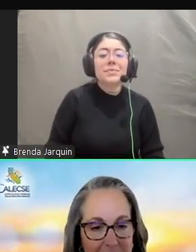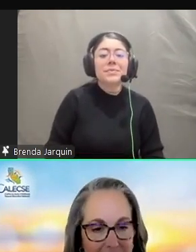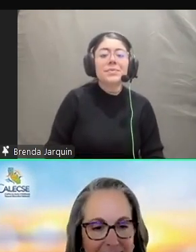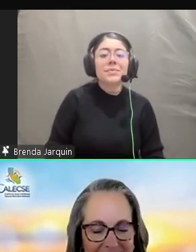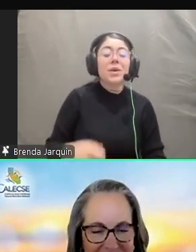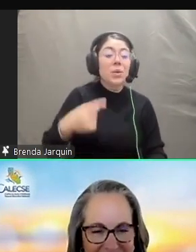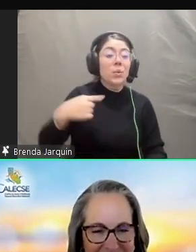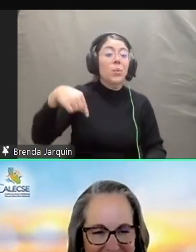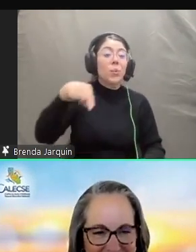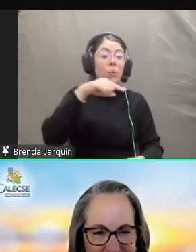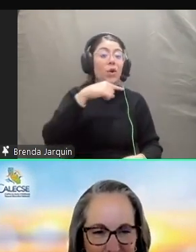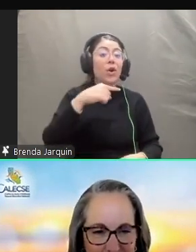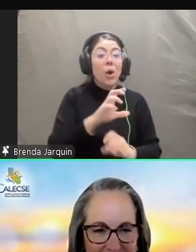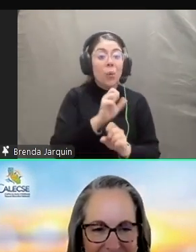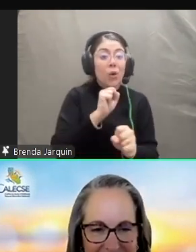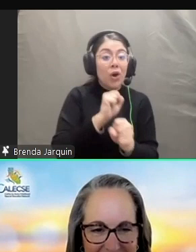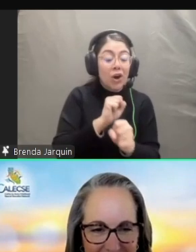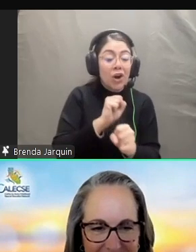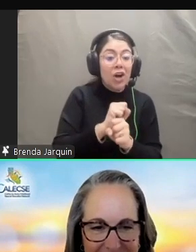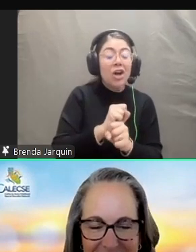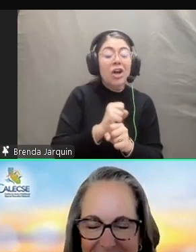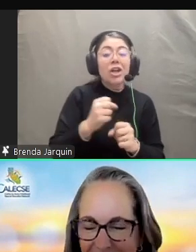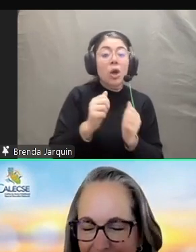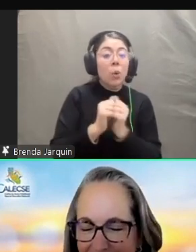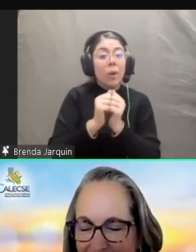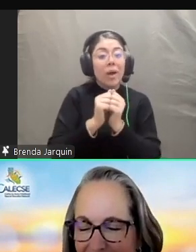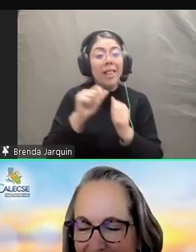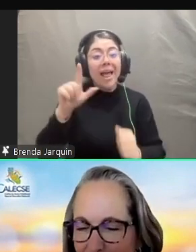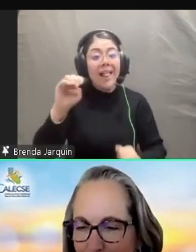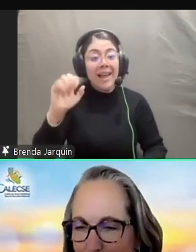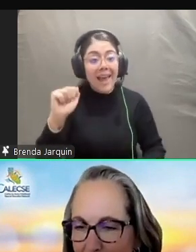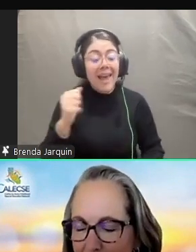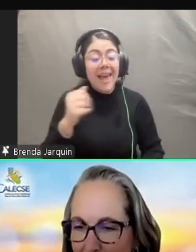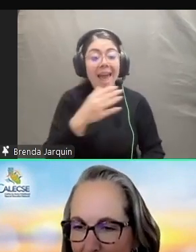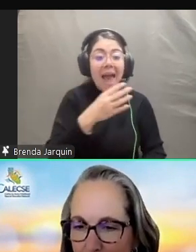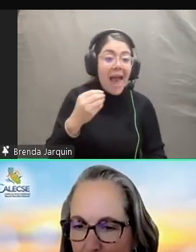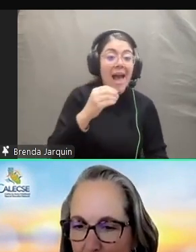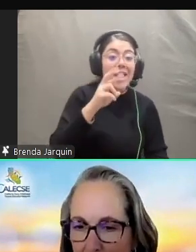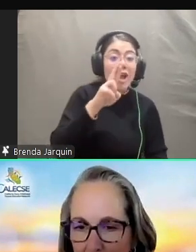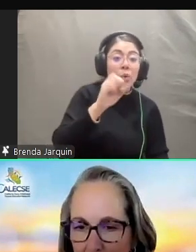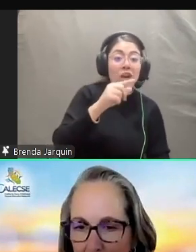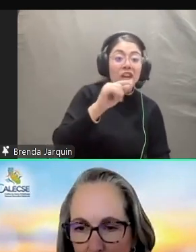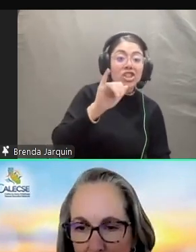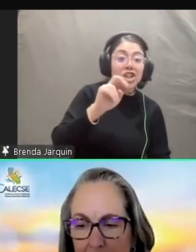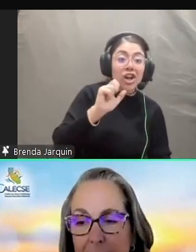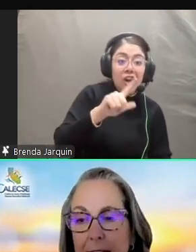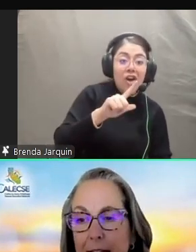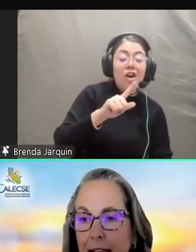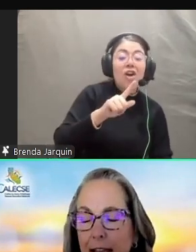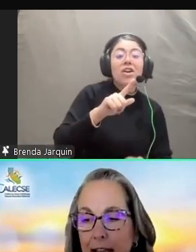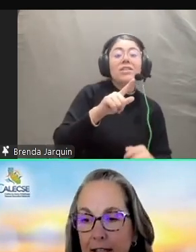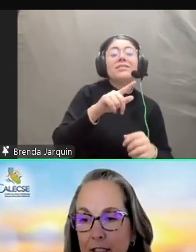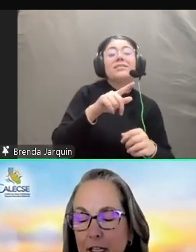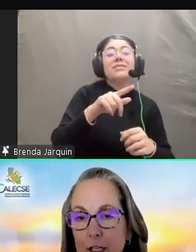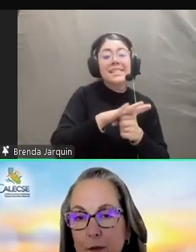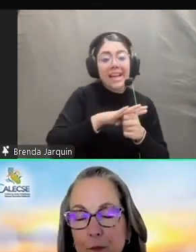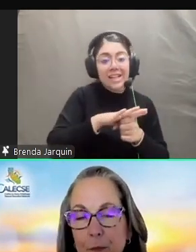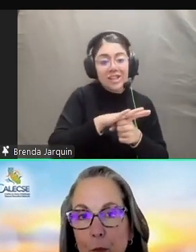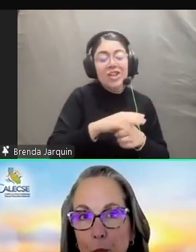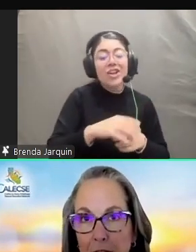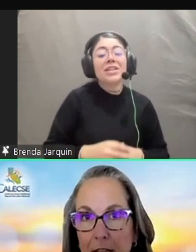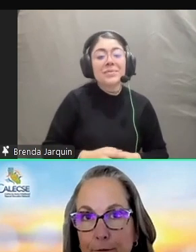regional center and LEA working together, as Sarah said, from San Diego County.